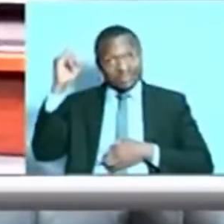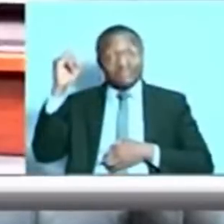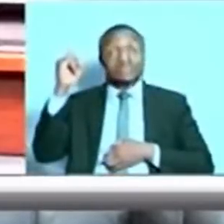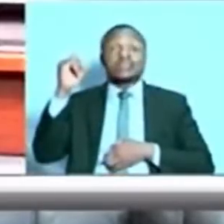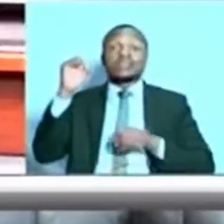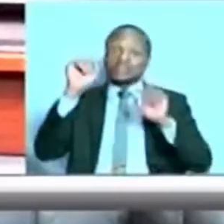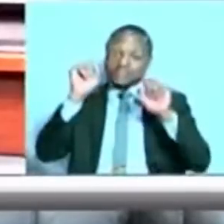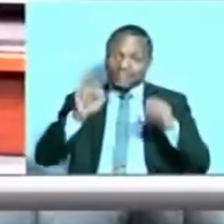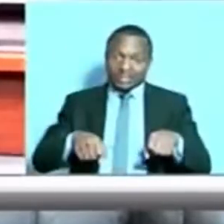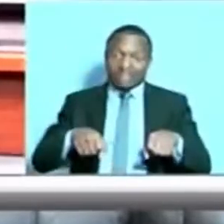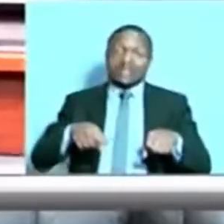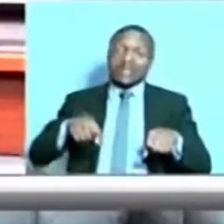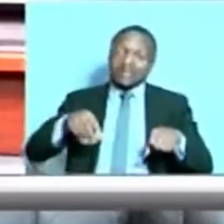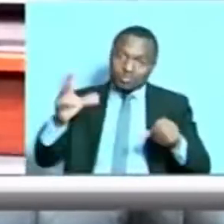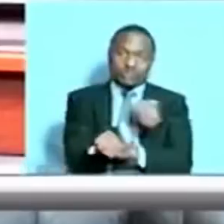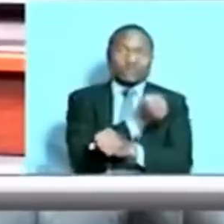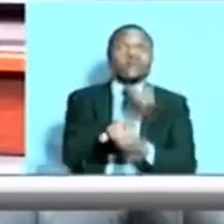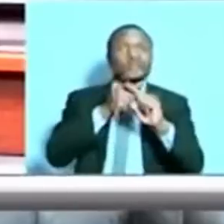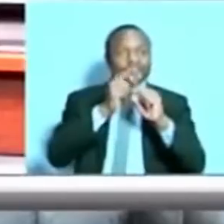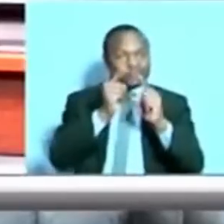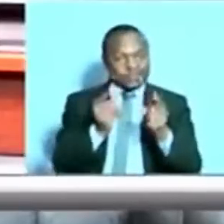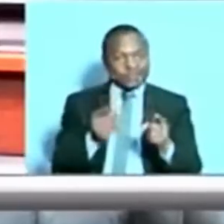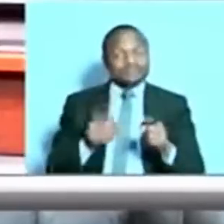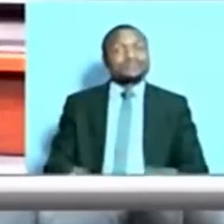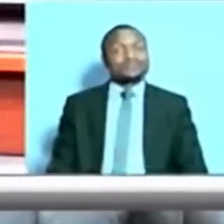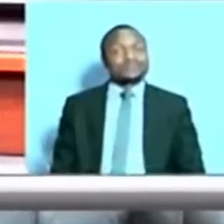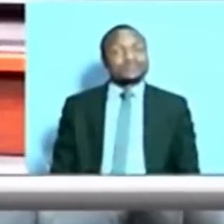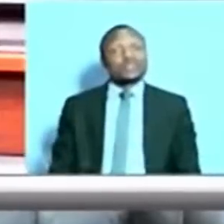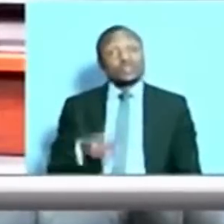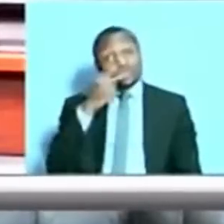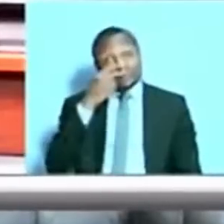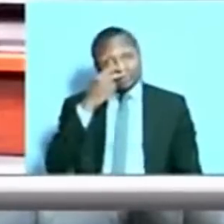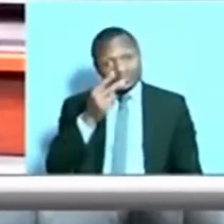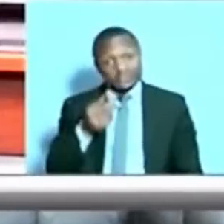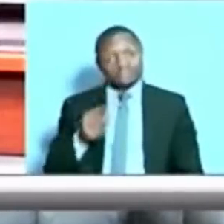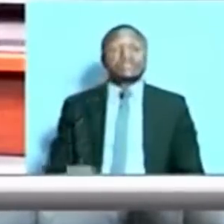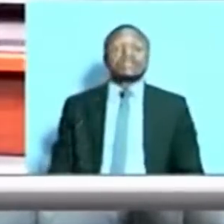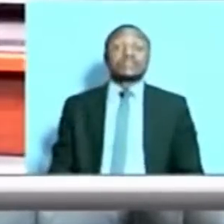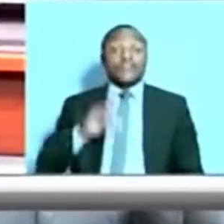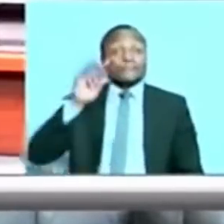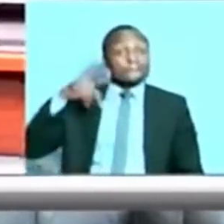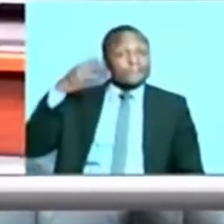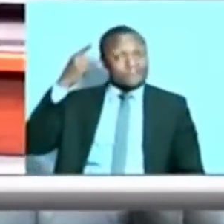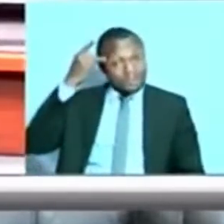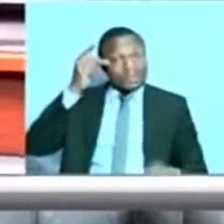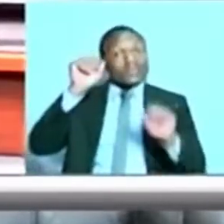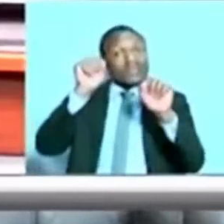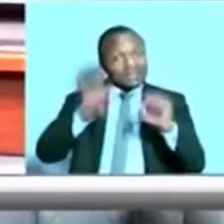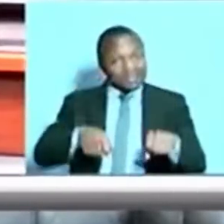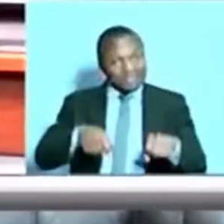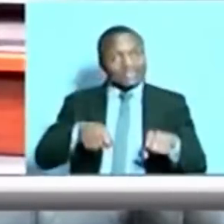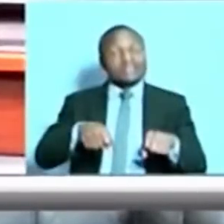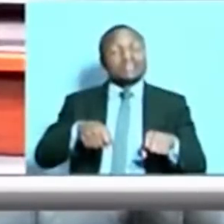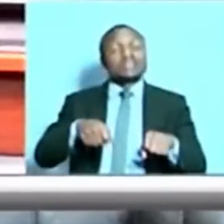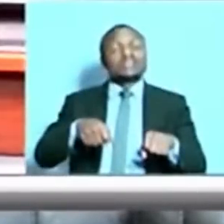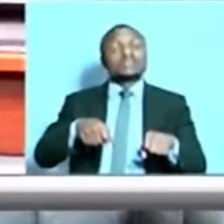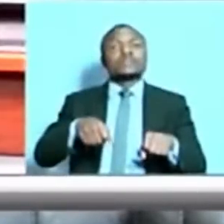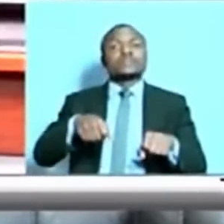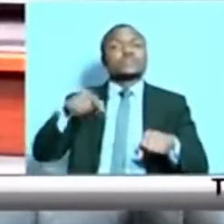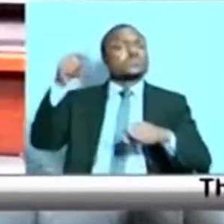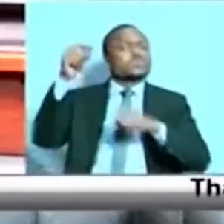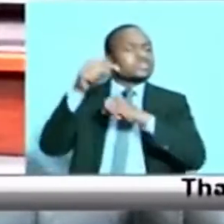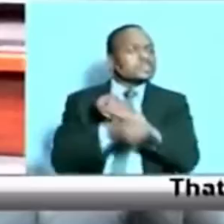they take the day. But however, Madam Speaker, we've seen that politics can also go further and